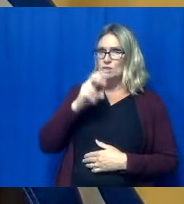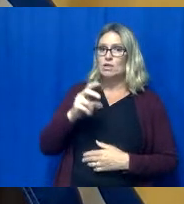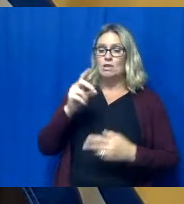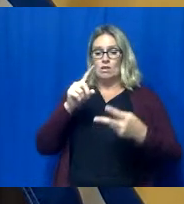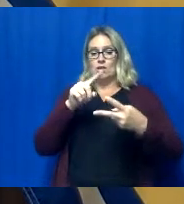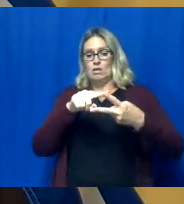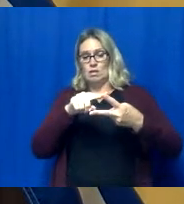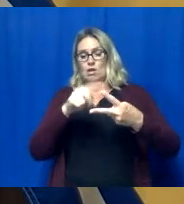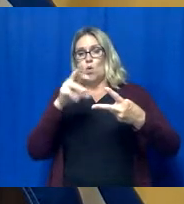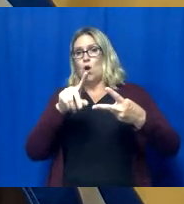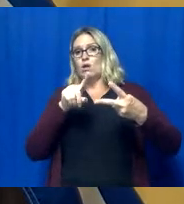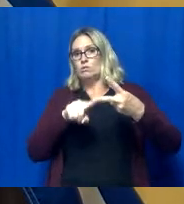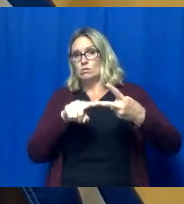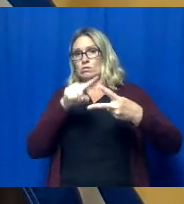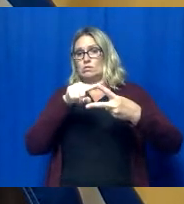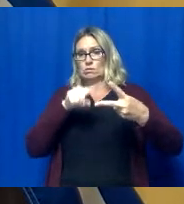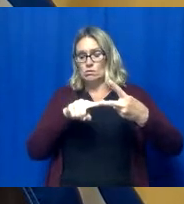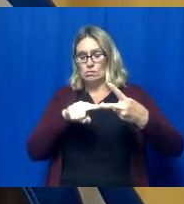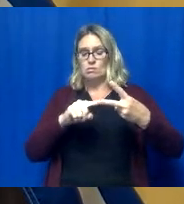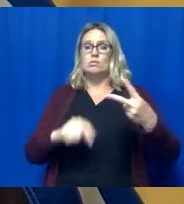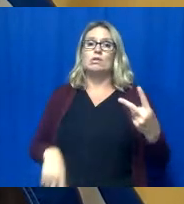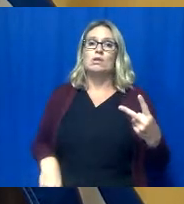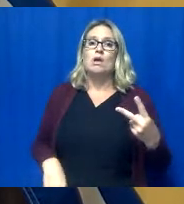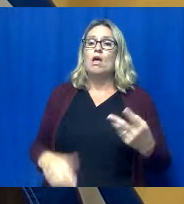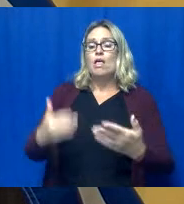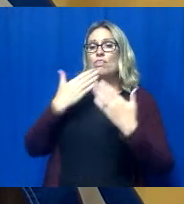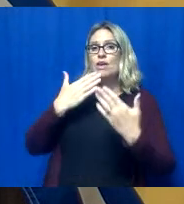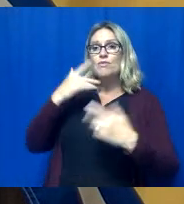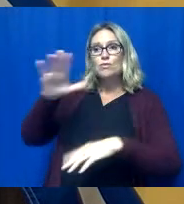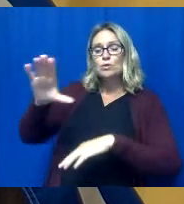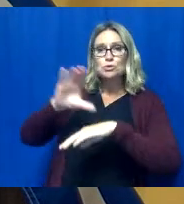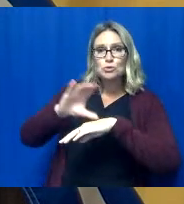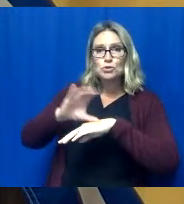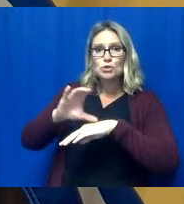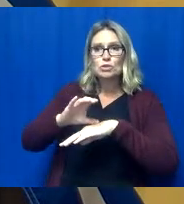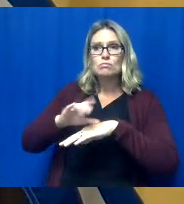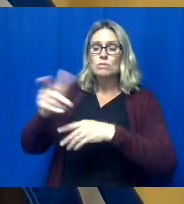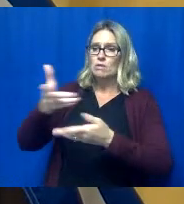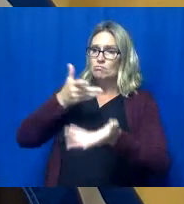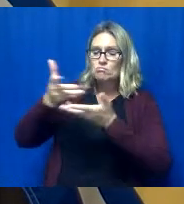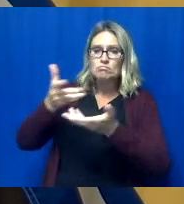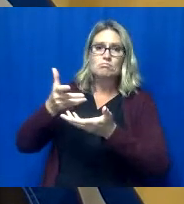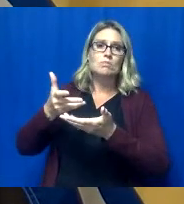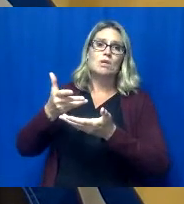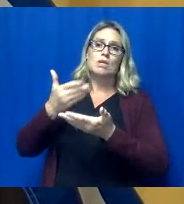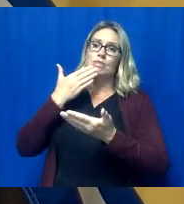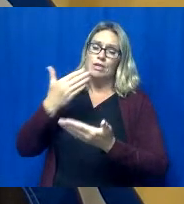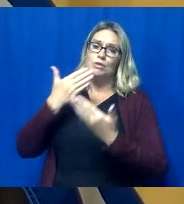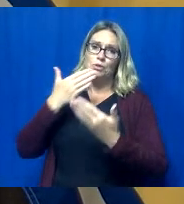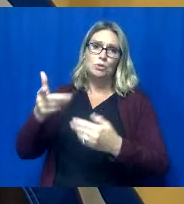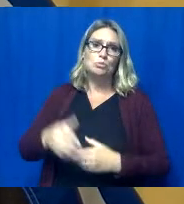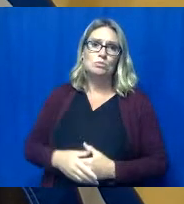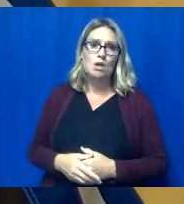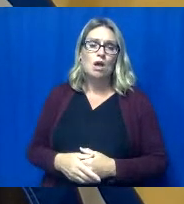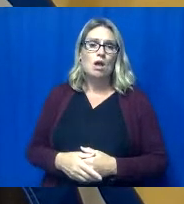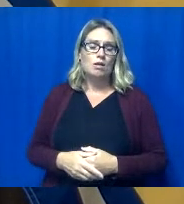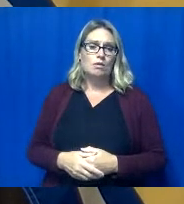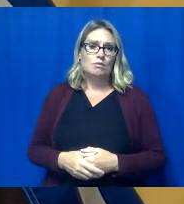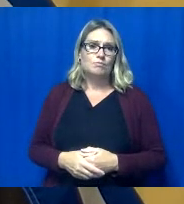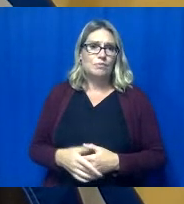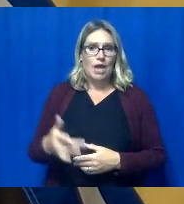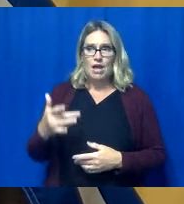policy. And thanks to the faith community for helping work with us. This is, I believe, a way